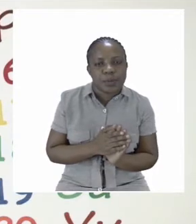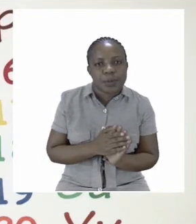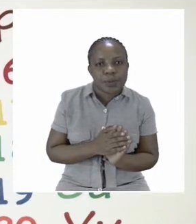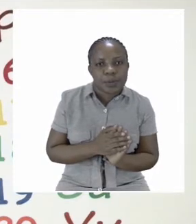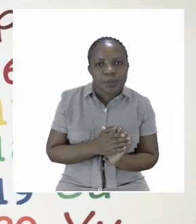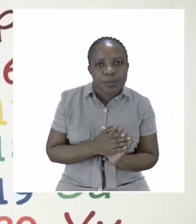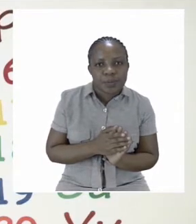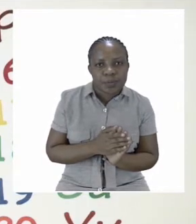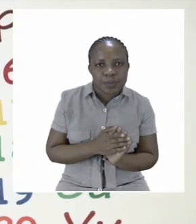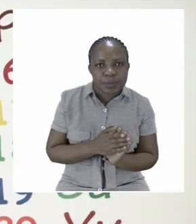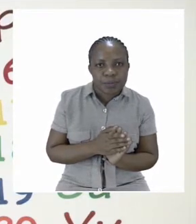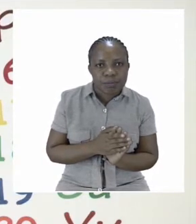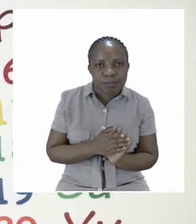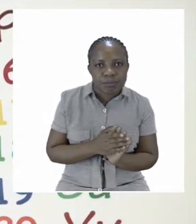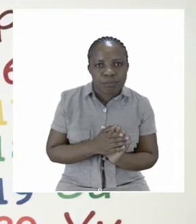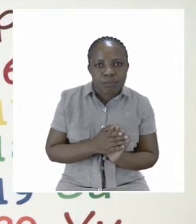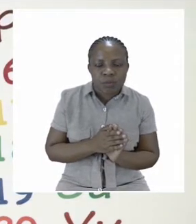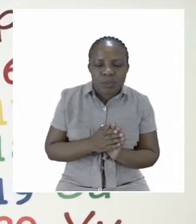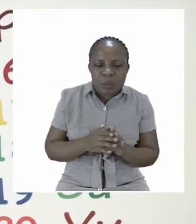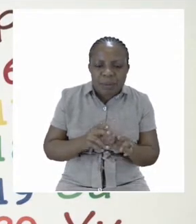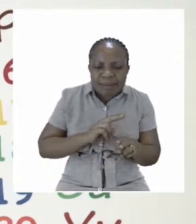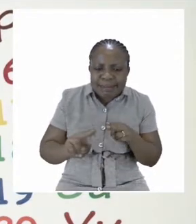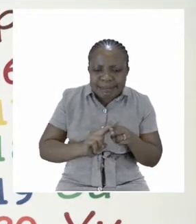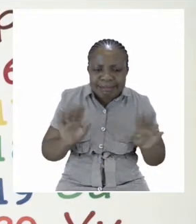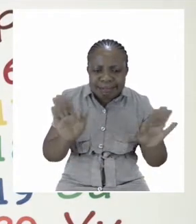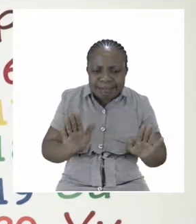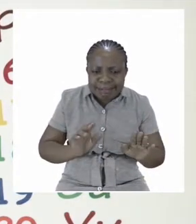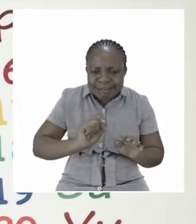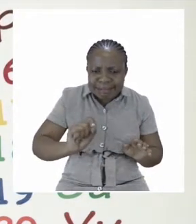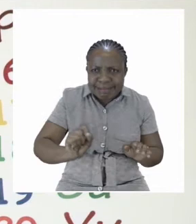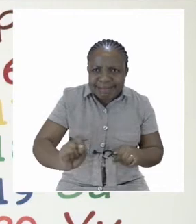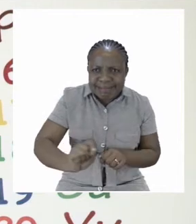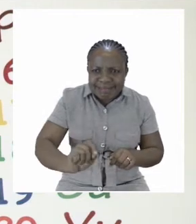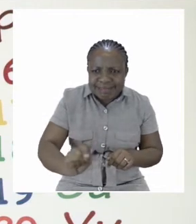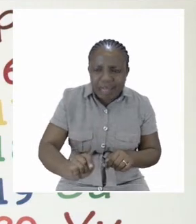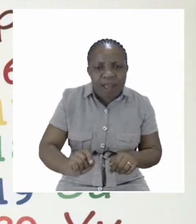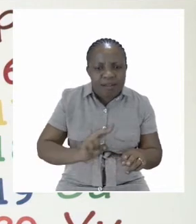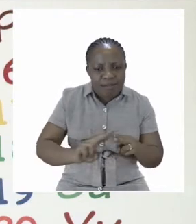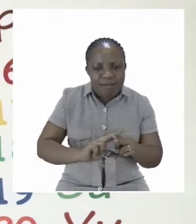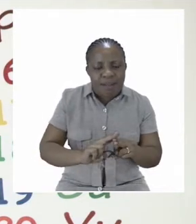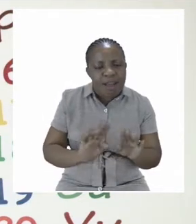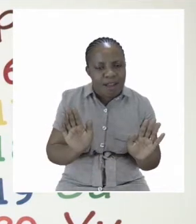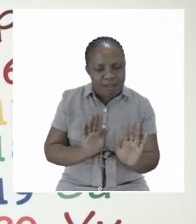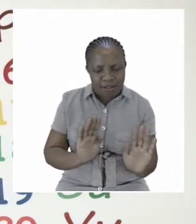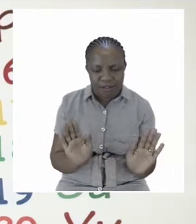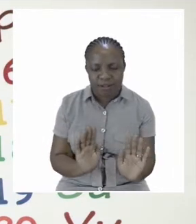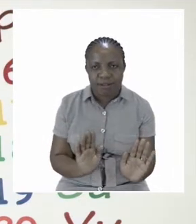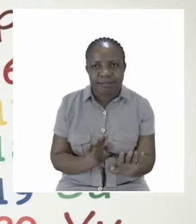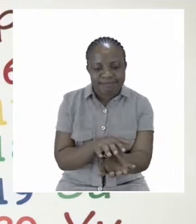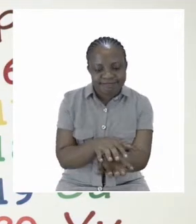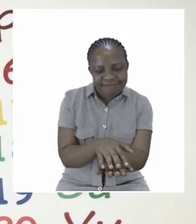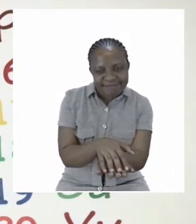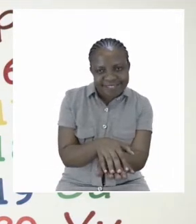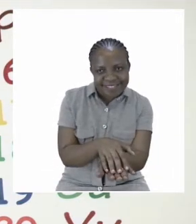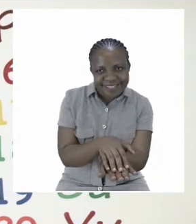sure that you are not rushing. I would like you to take your time. Now